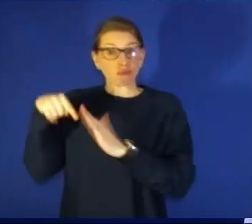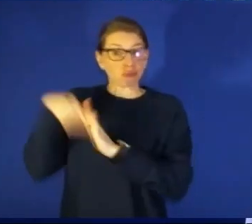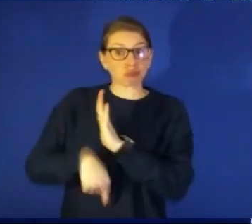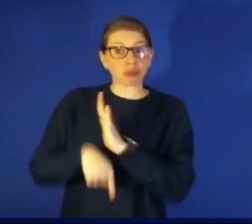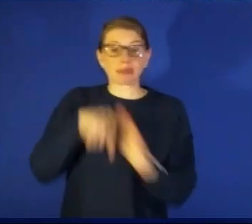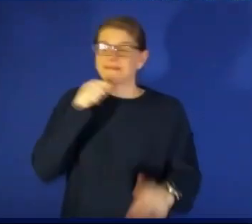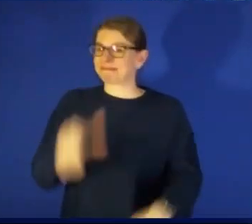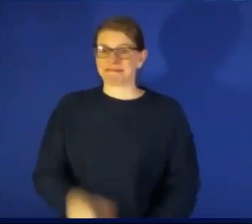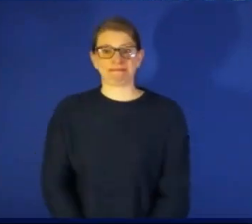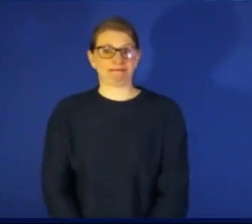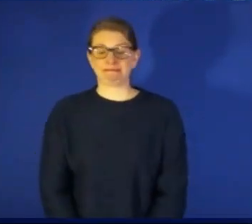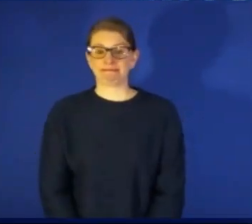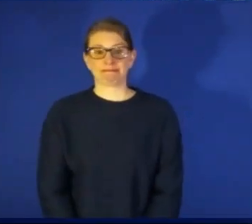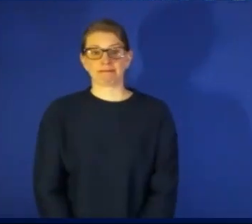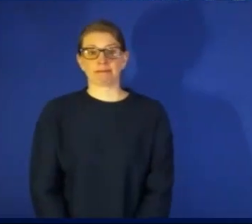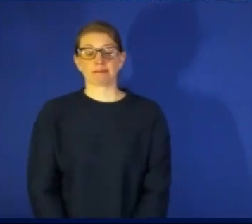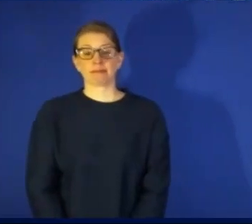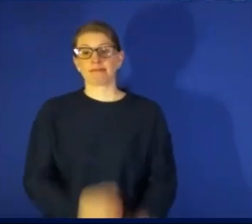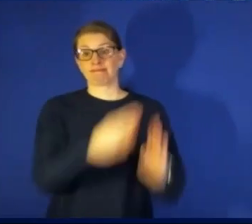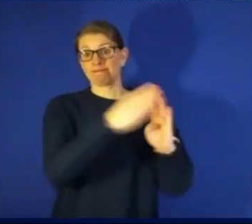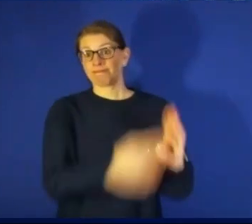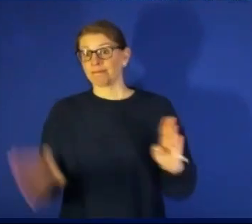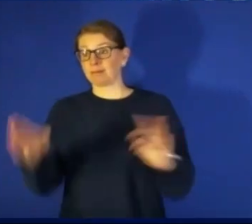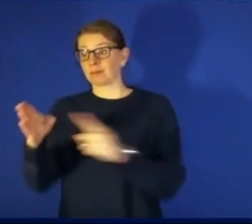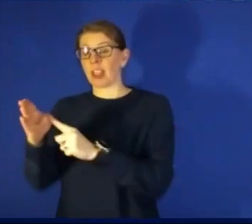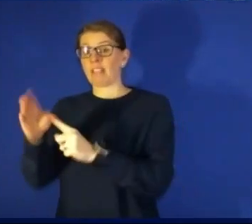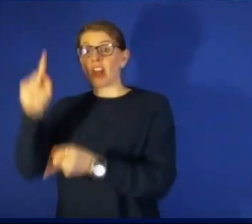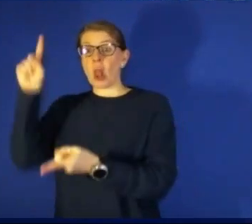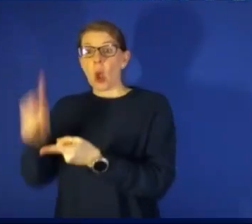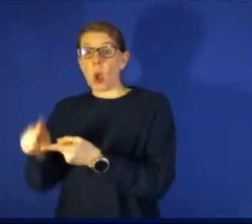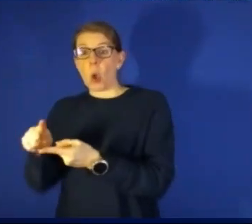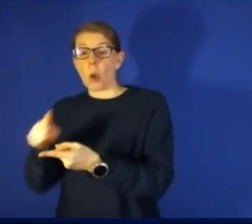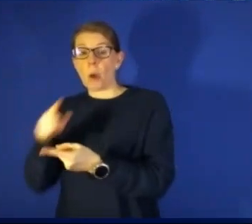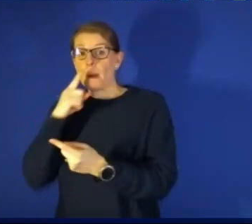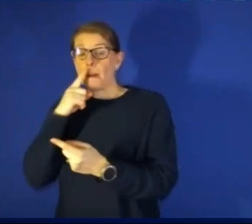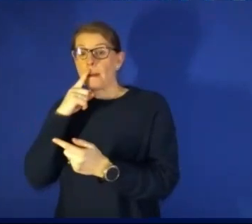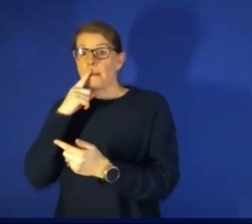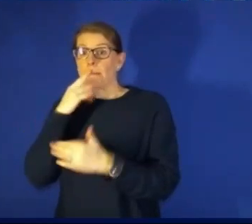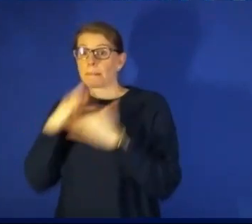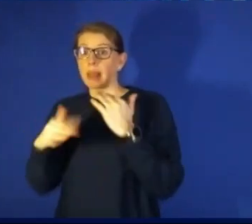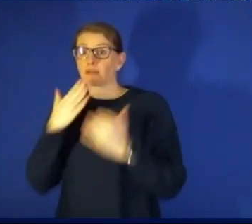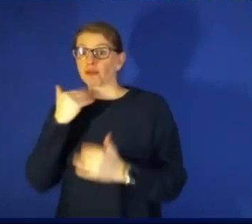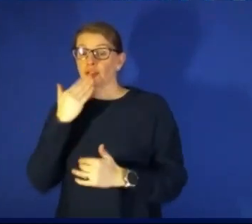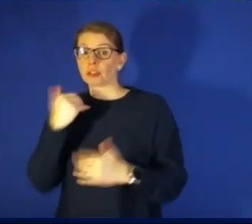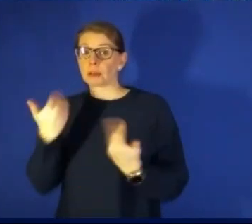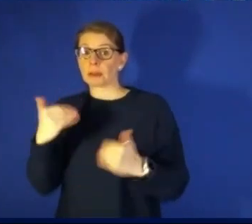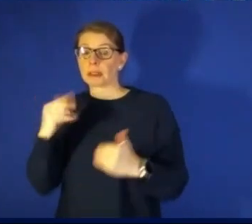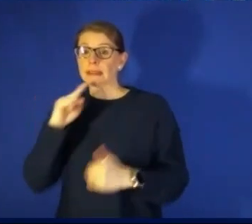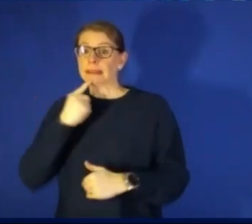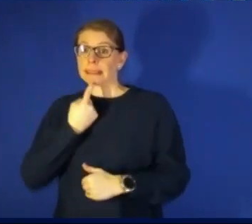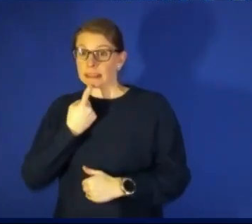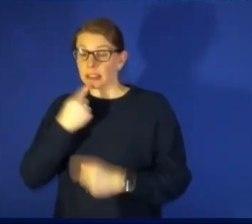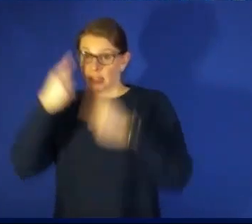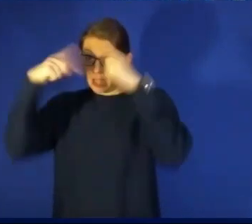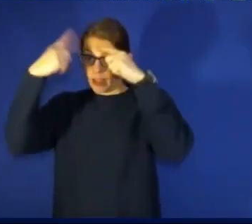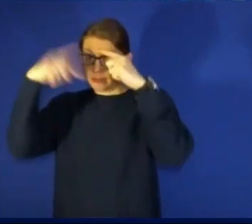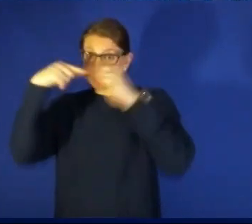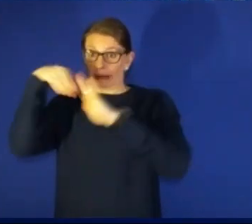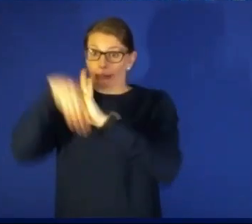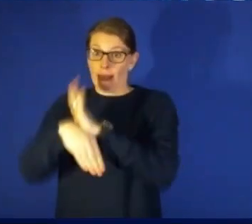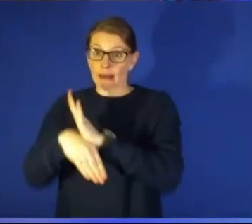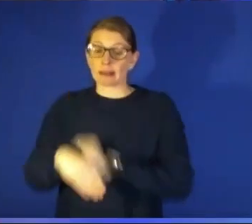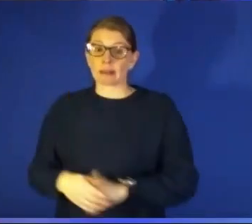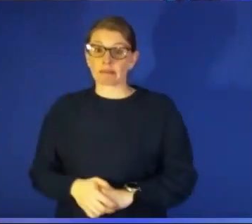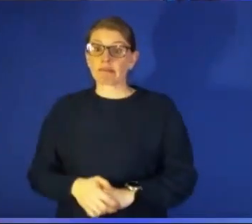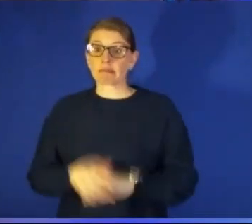other end of the coin is when you have very low blood sugars, yes, there's a severe cognitive decline and can be a real